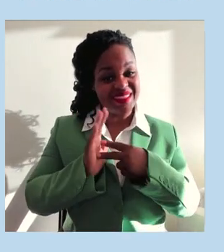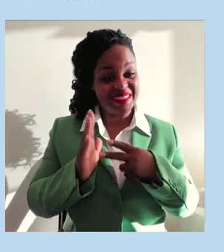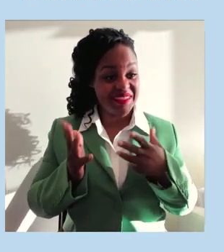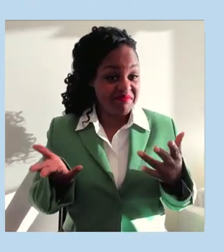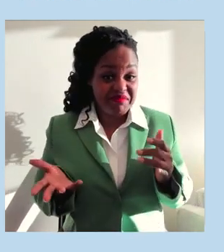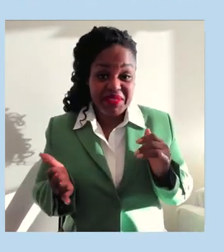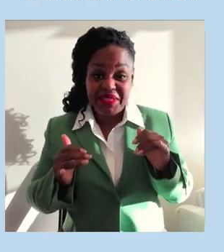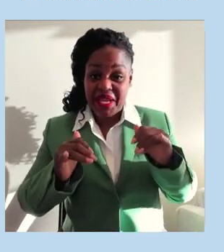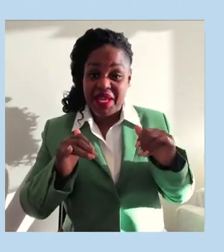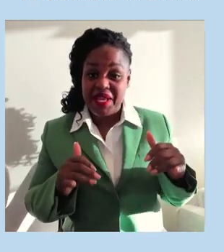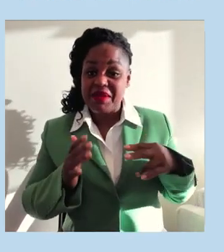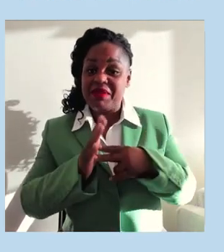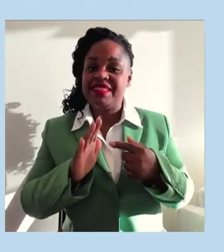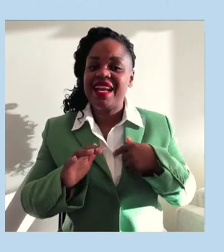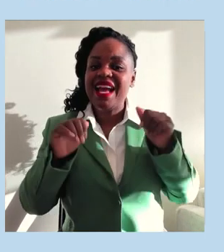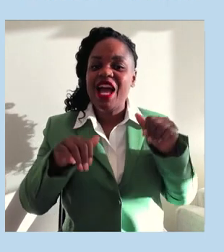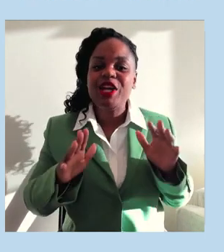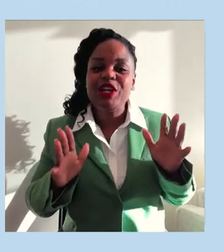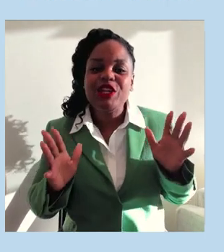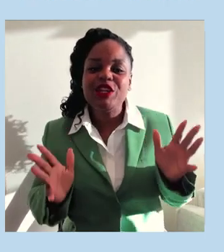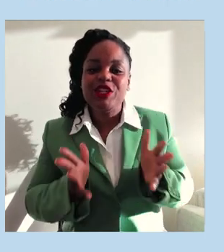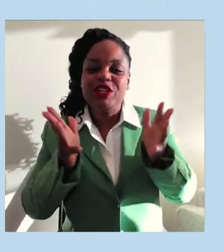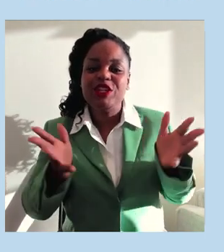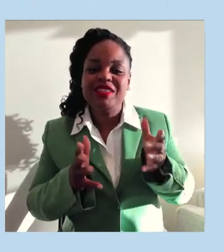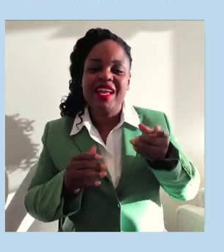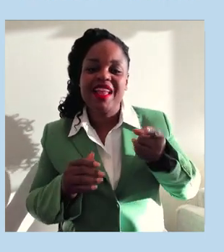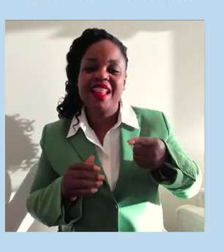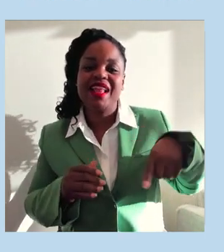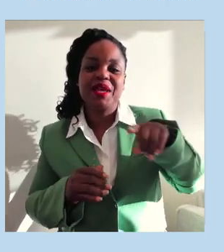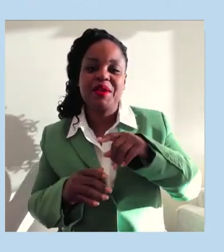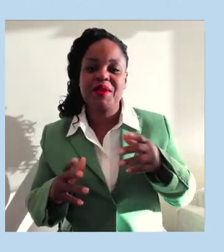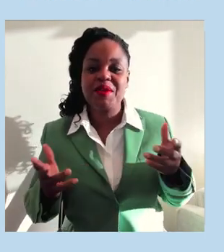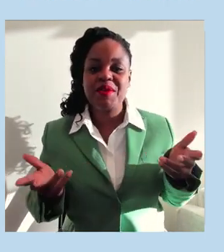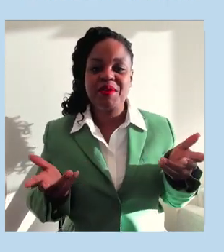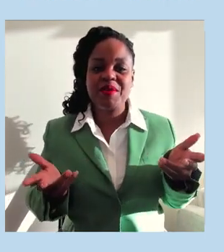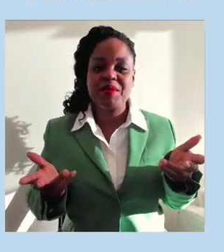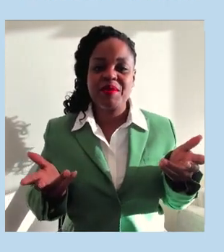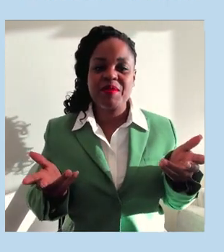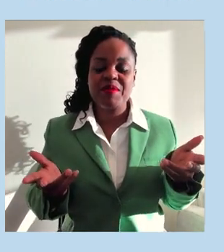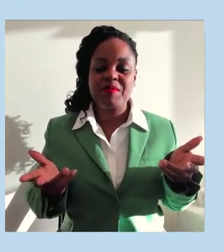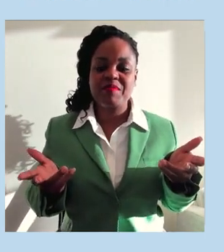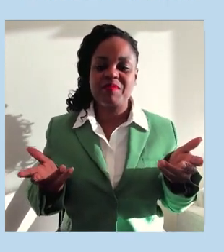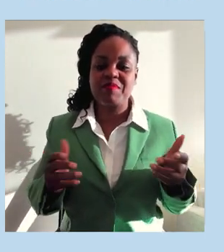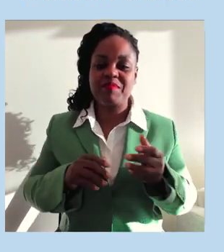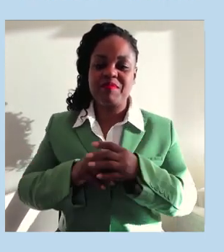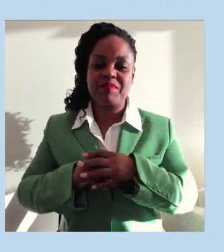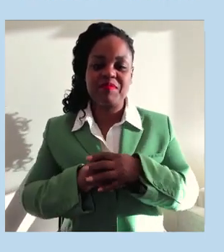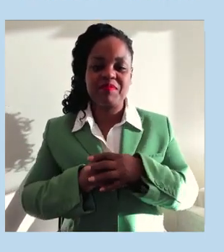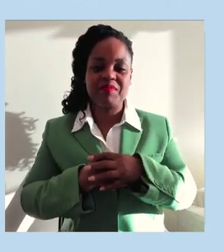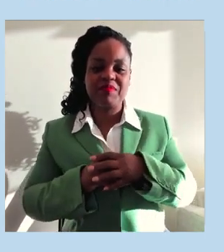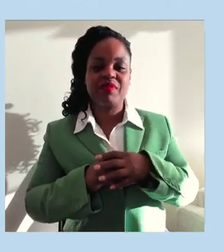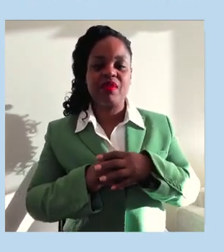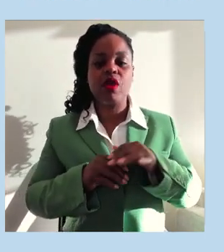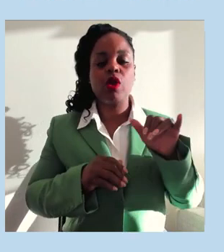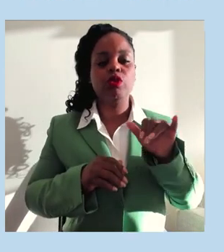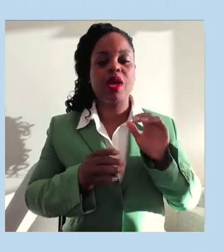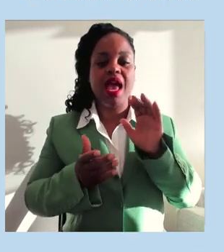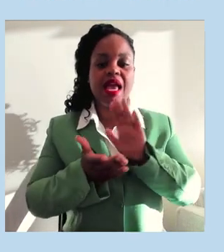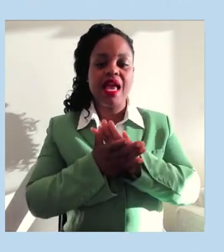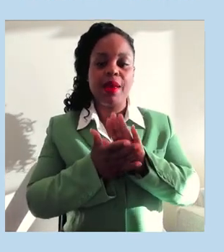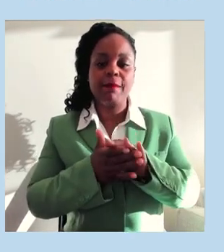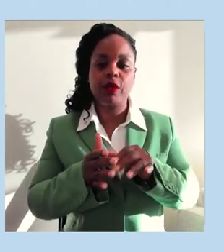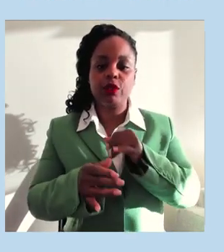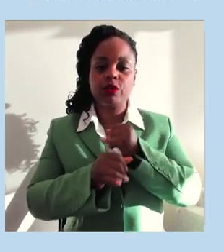providing an encouraging environment for girls. Also, academic institutions need to find ways to bridge between job markets and